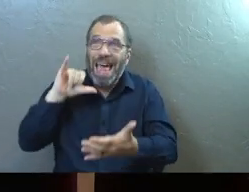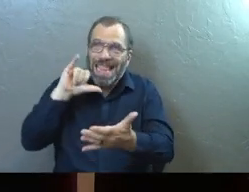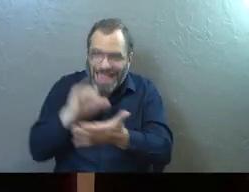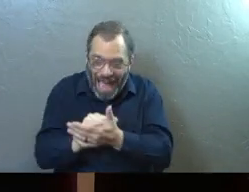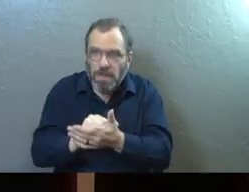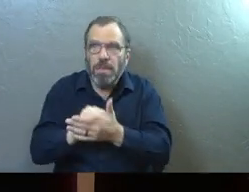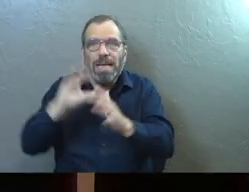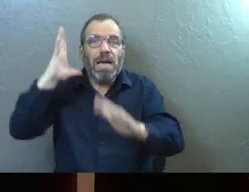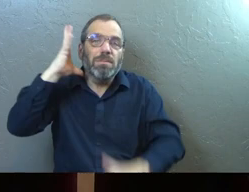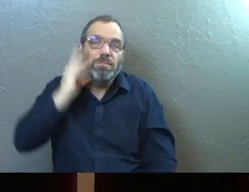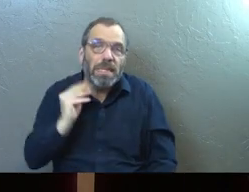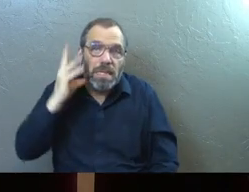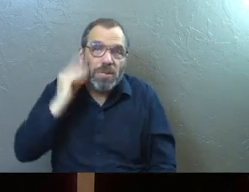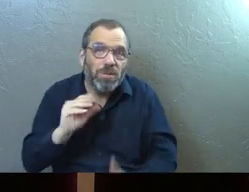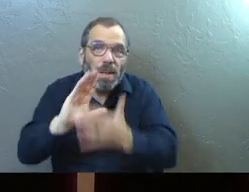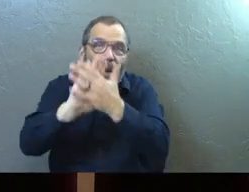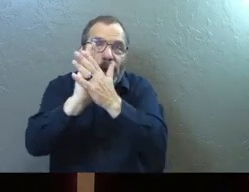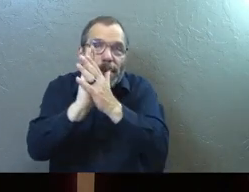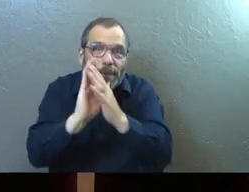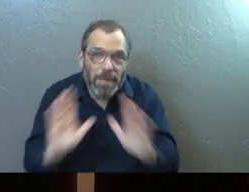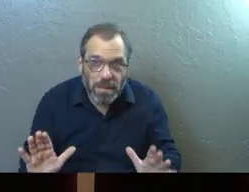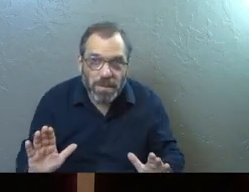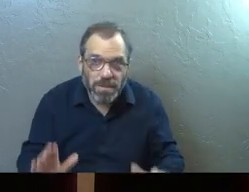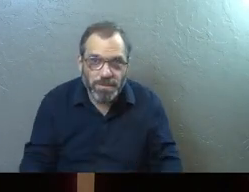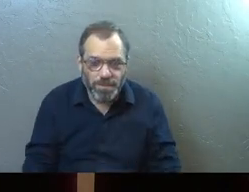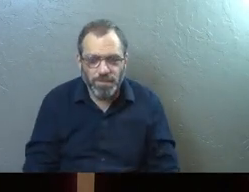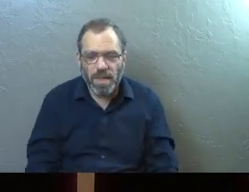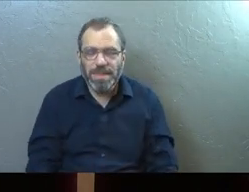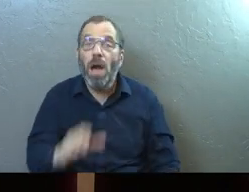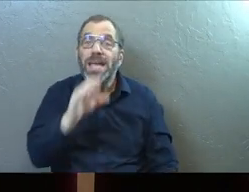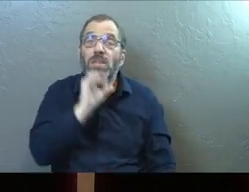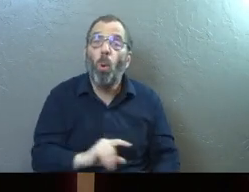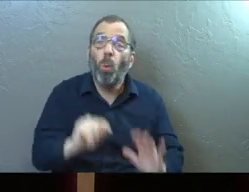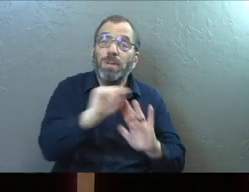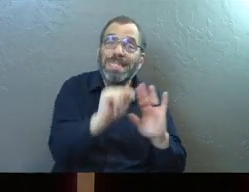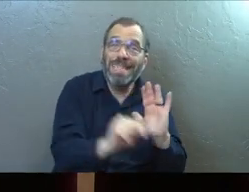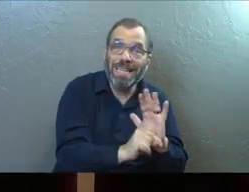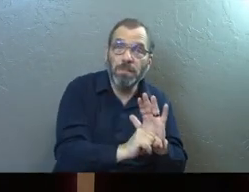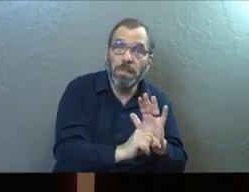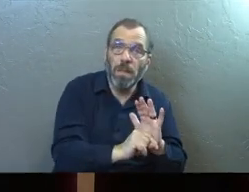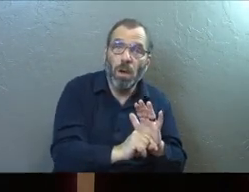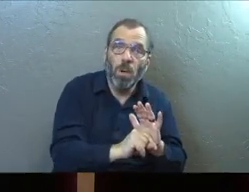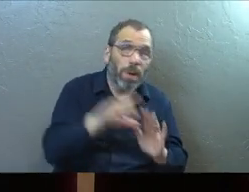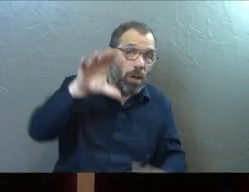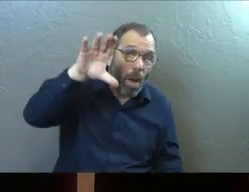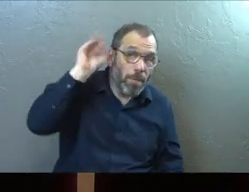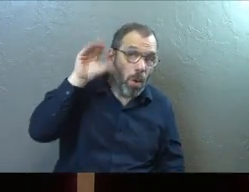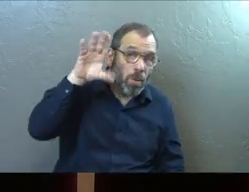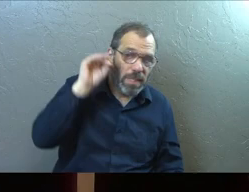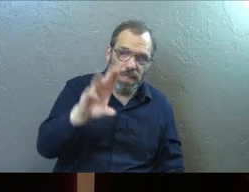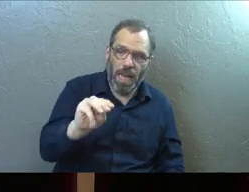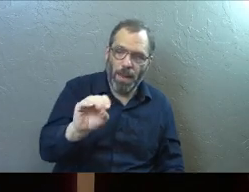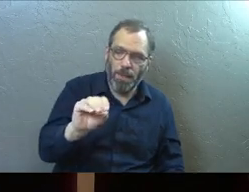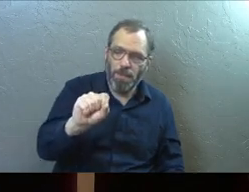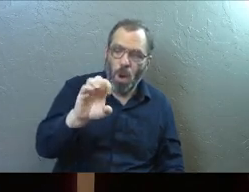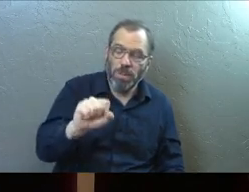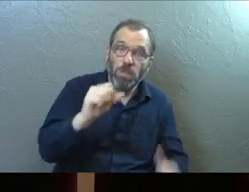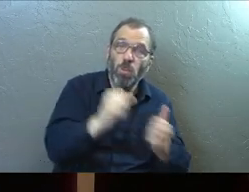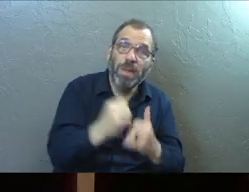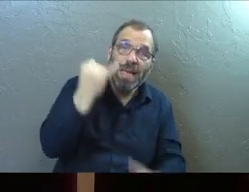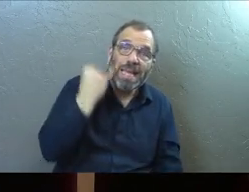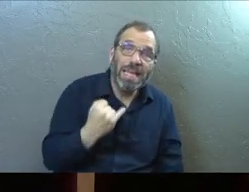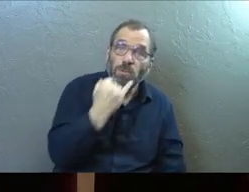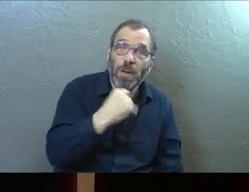I'll experience peace. There's a great moment in the Old Testament when Moses is in the wilderness with